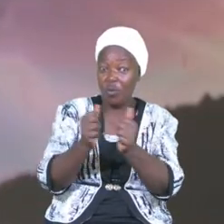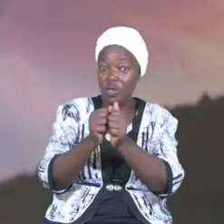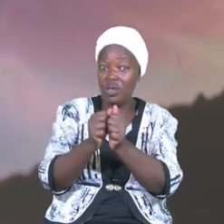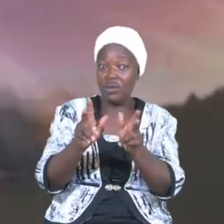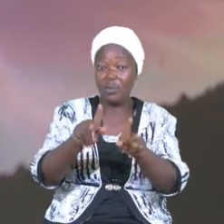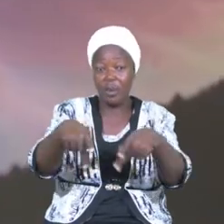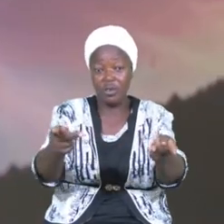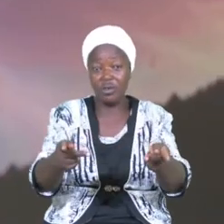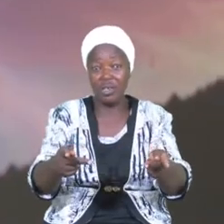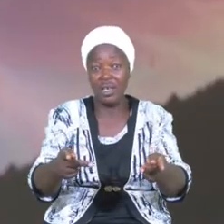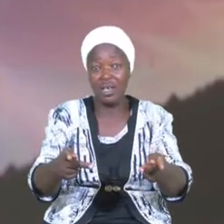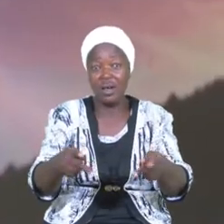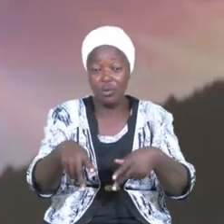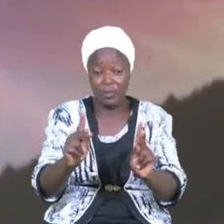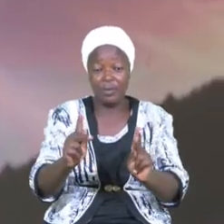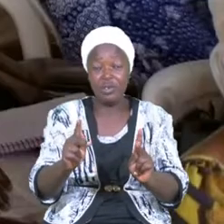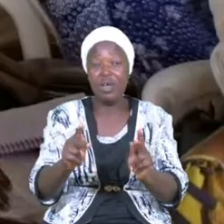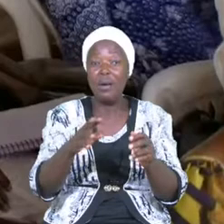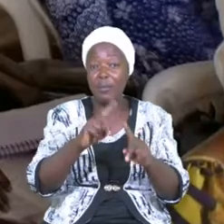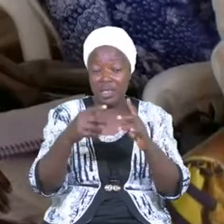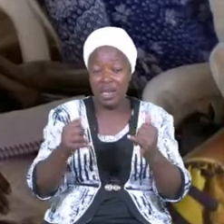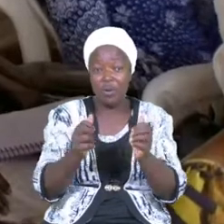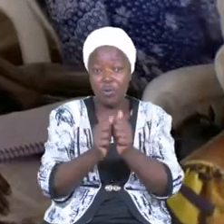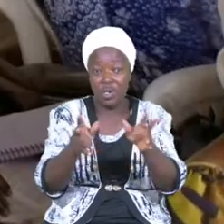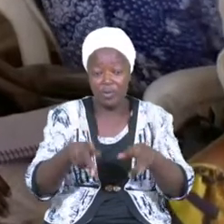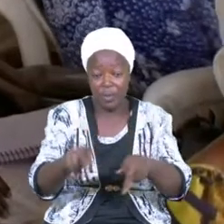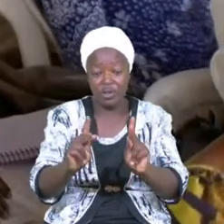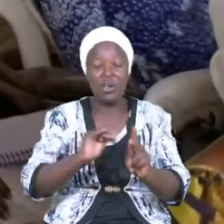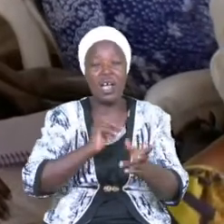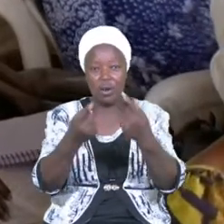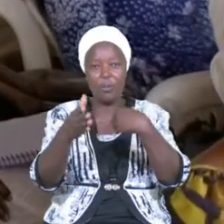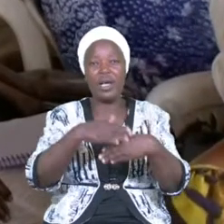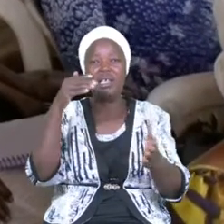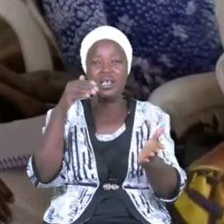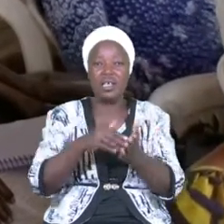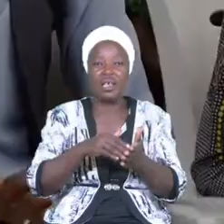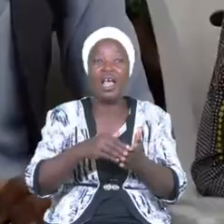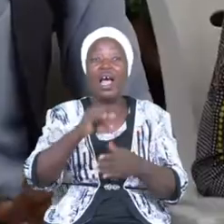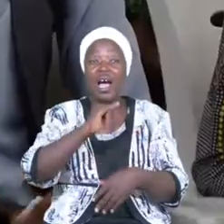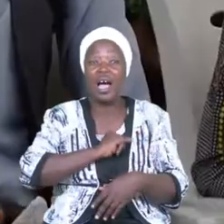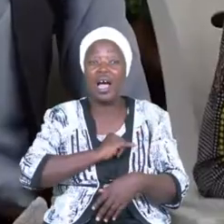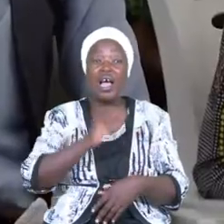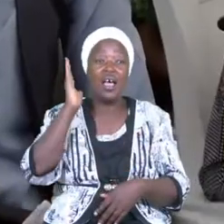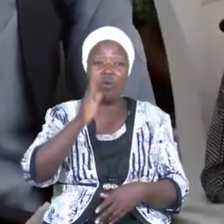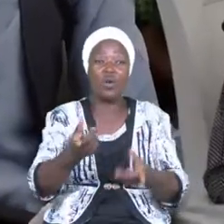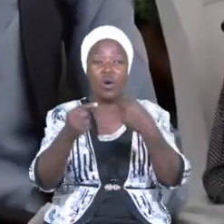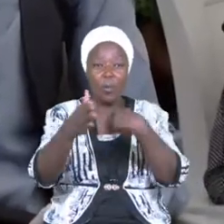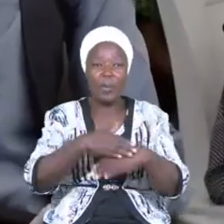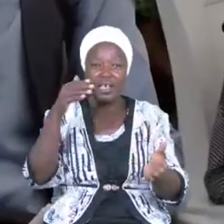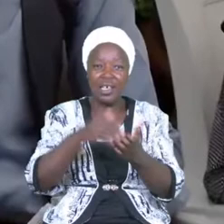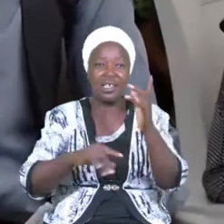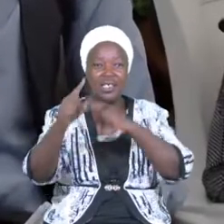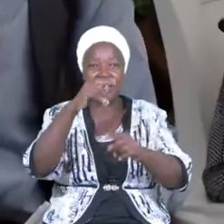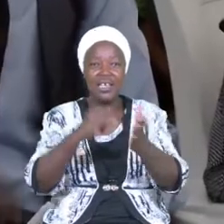without permission, I come back again. I come back again. I come